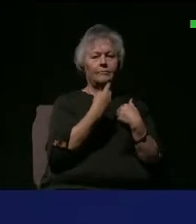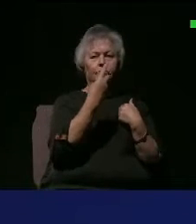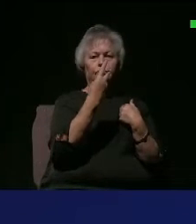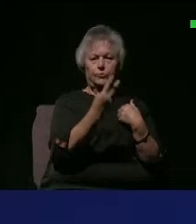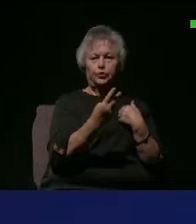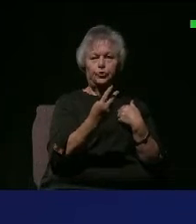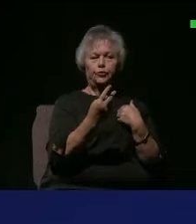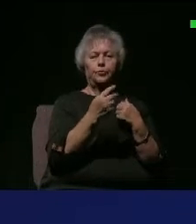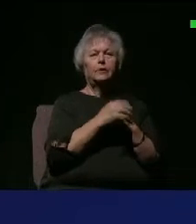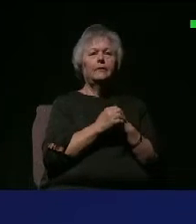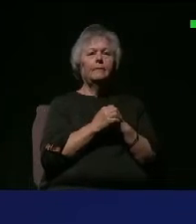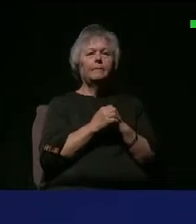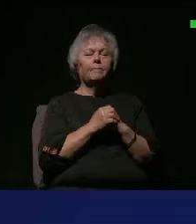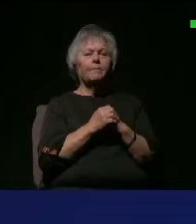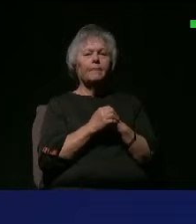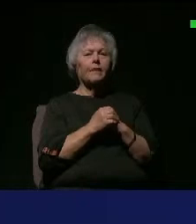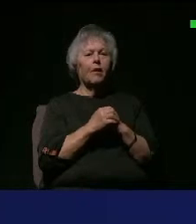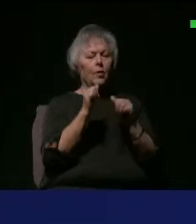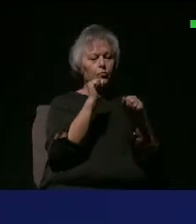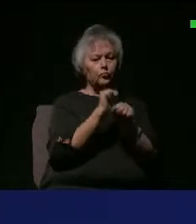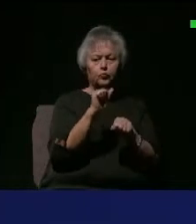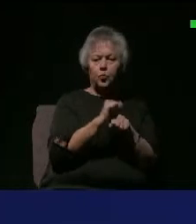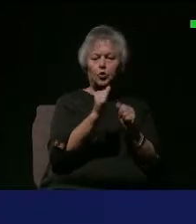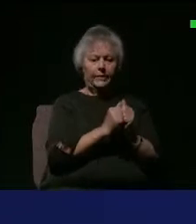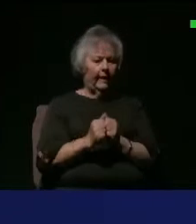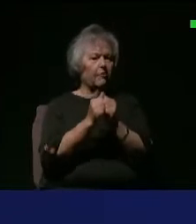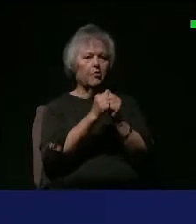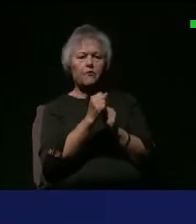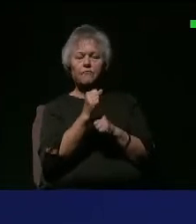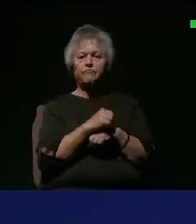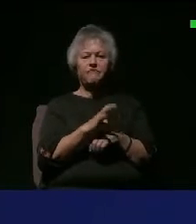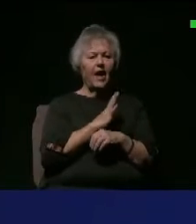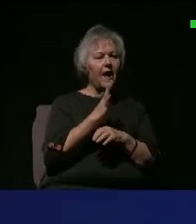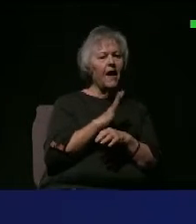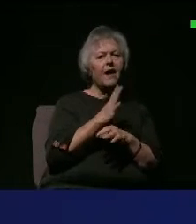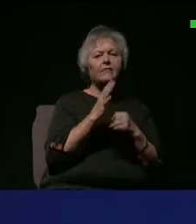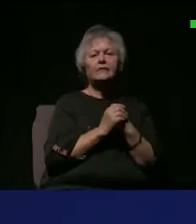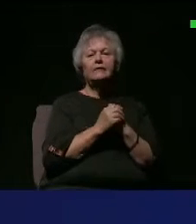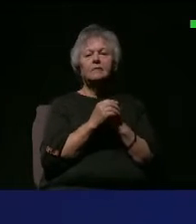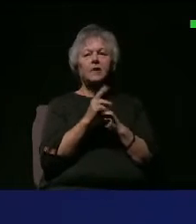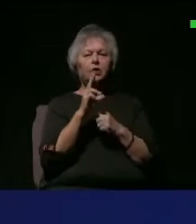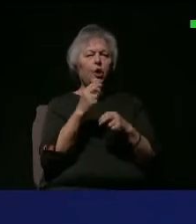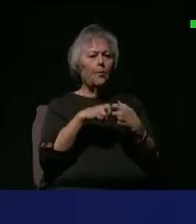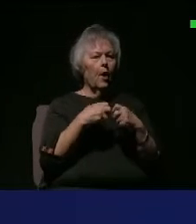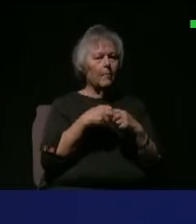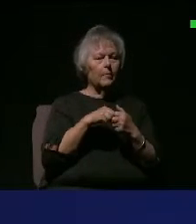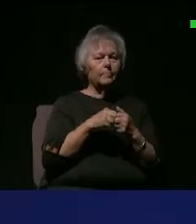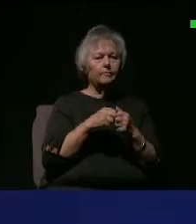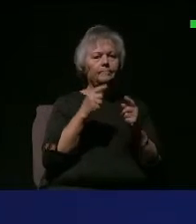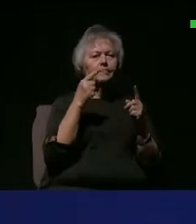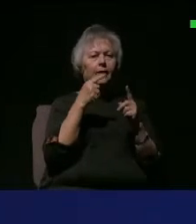staff. And we were working together great. We got along well. We complimented each other until the budget came